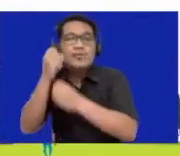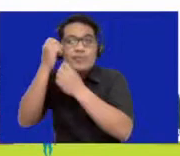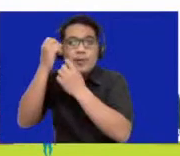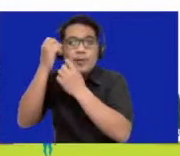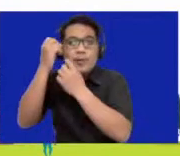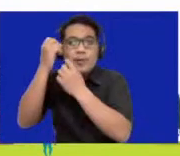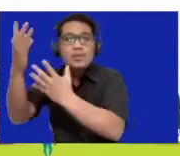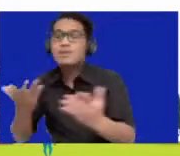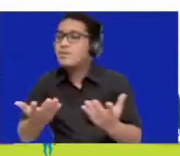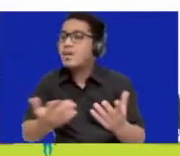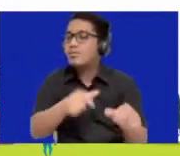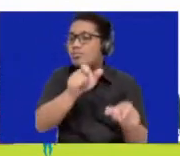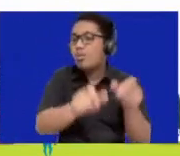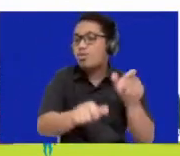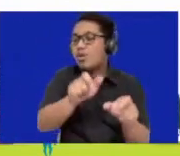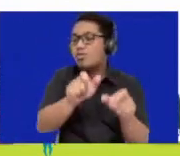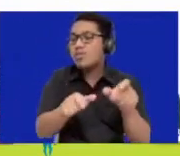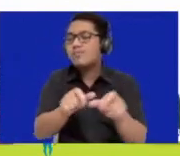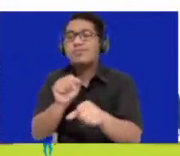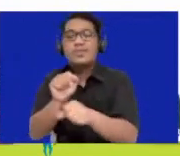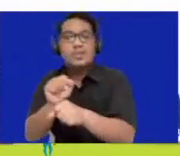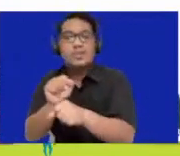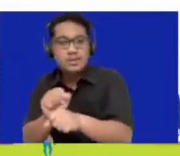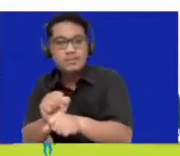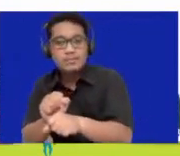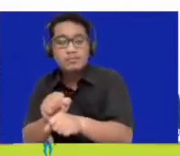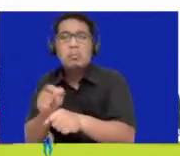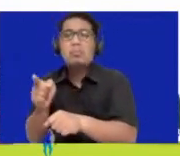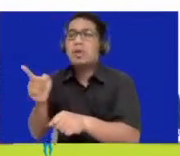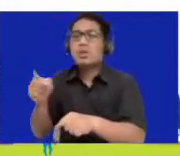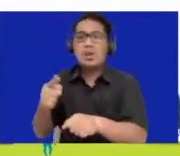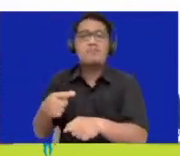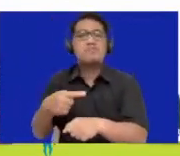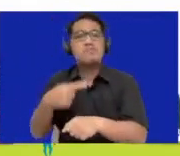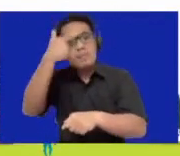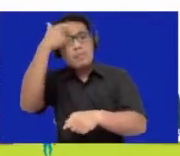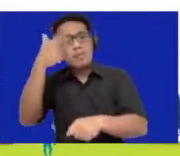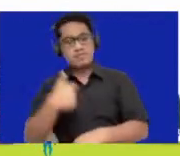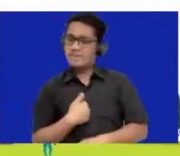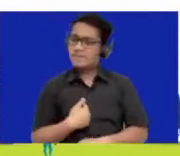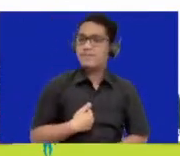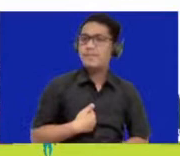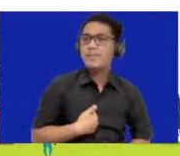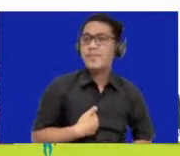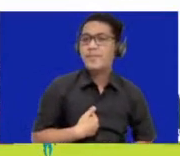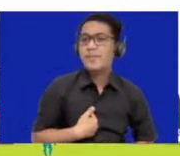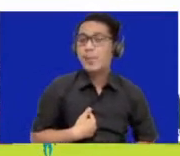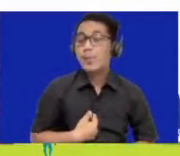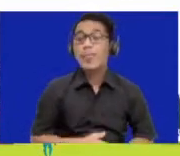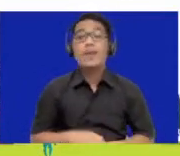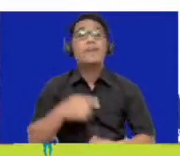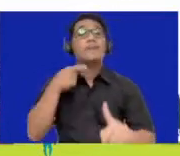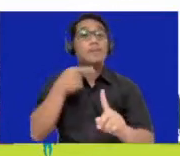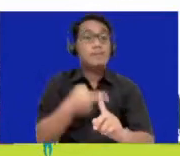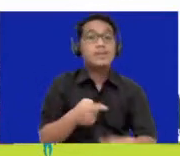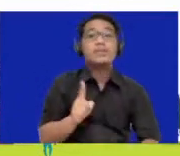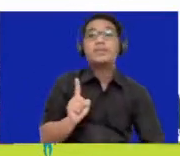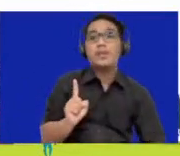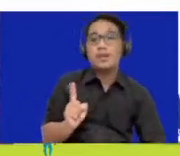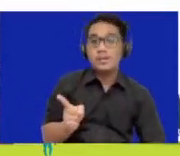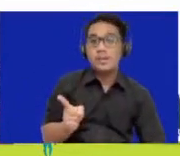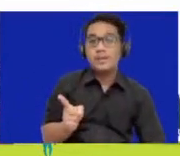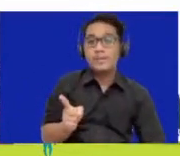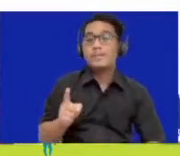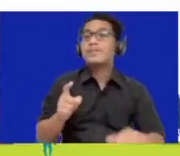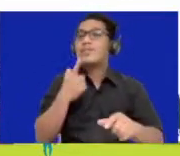grain of of cynicism in that way that they know, sure, as the UN,